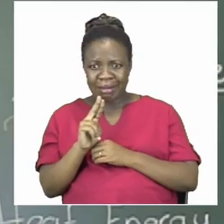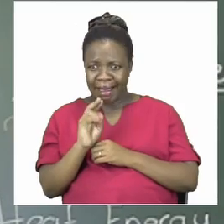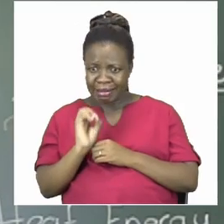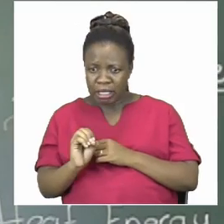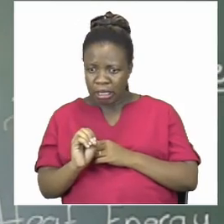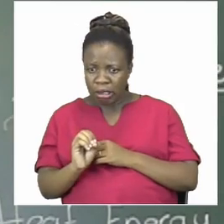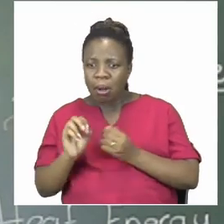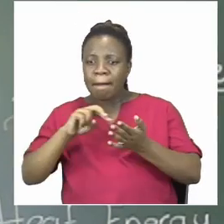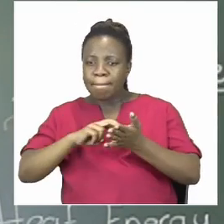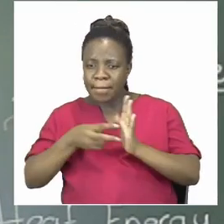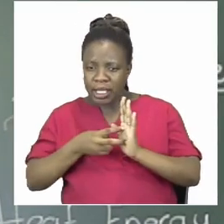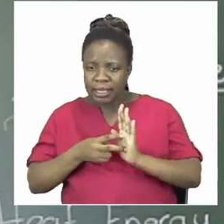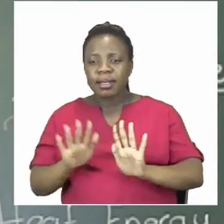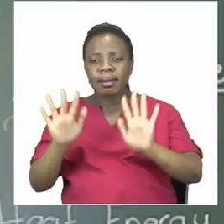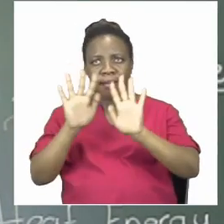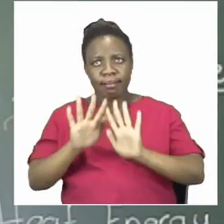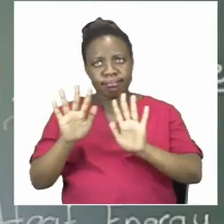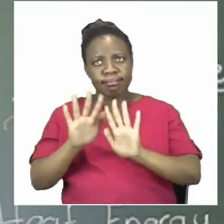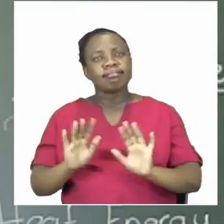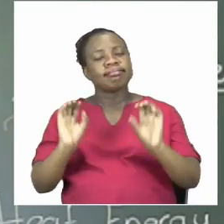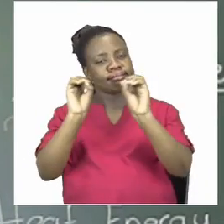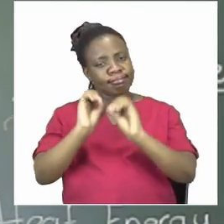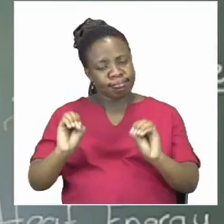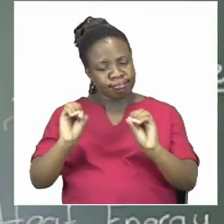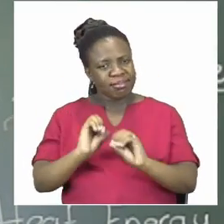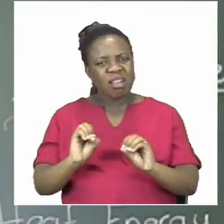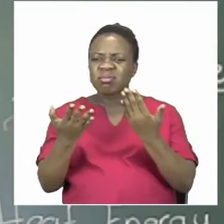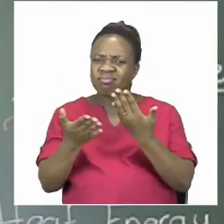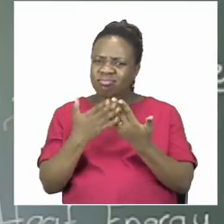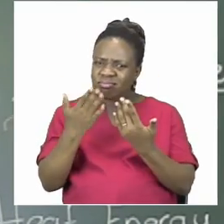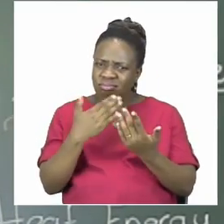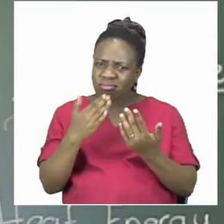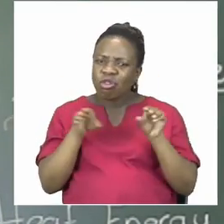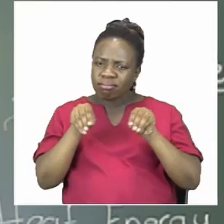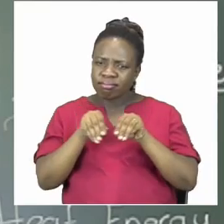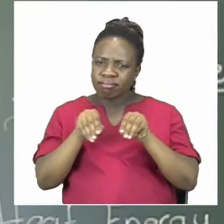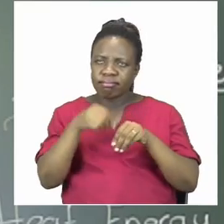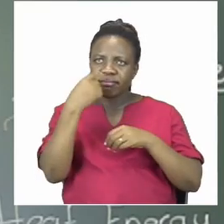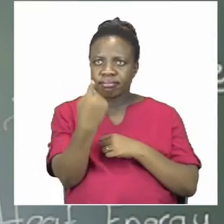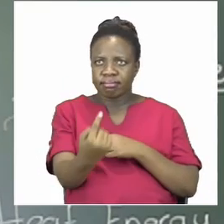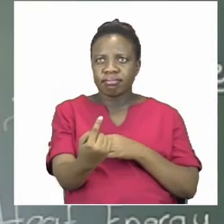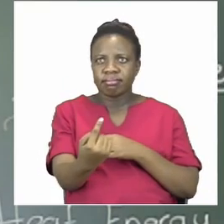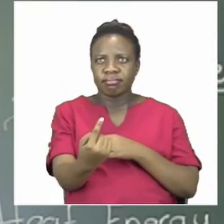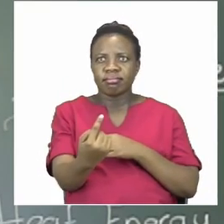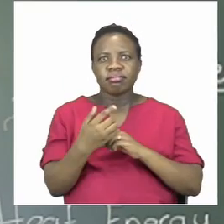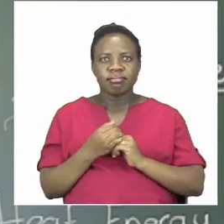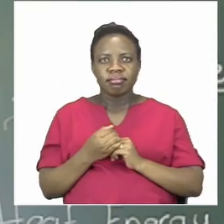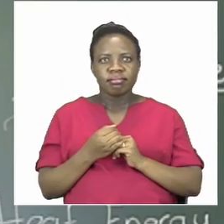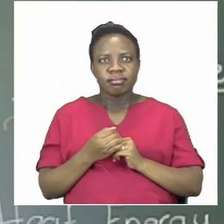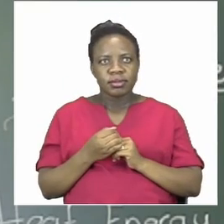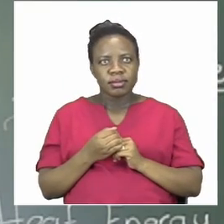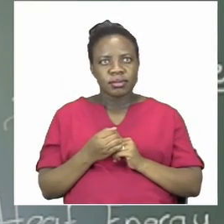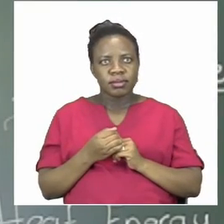color. This is very simple, so I'm going to leave you to do it by yourselves. Remember to only color the